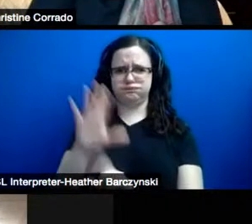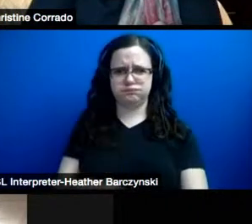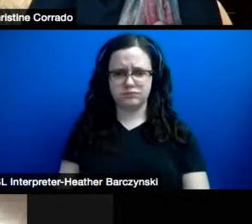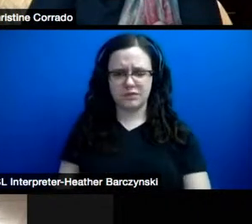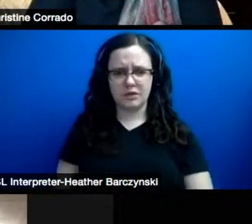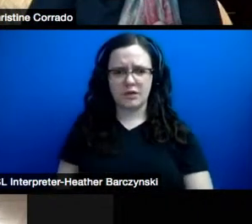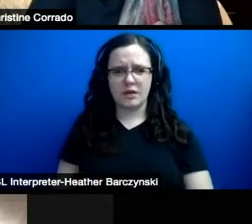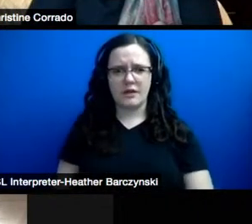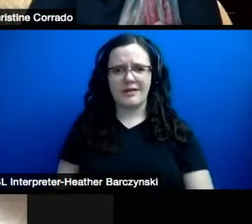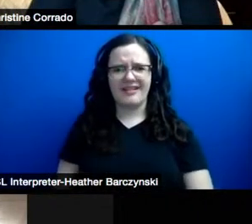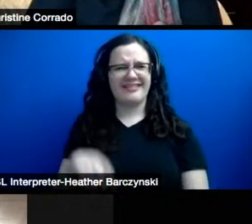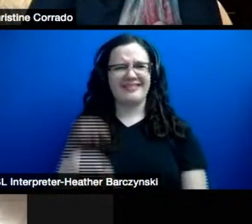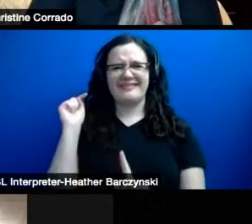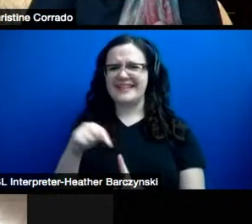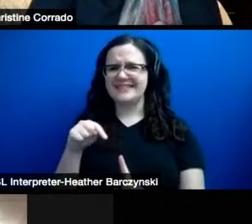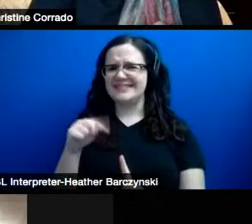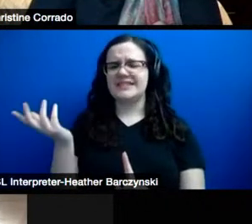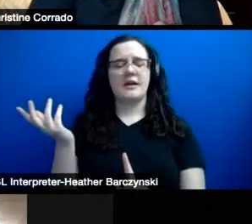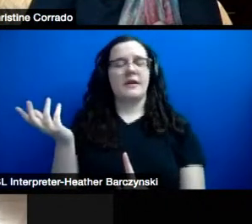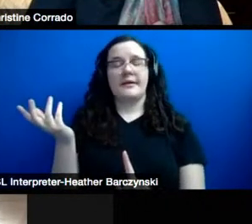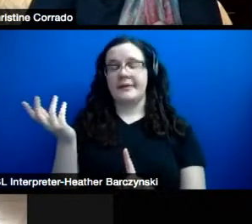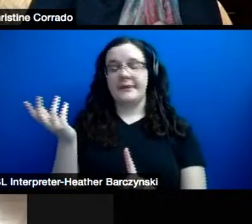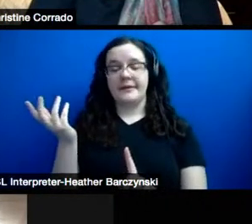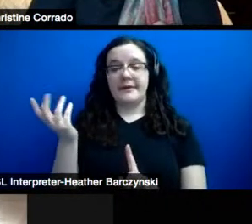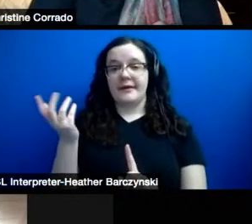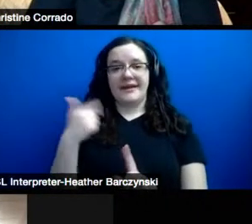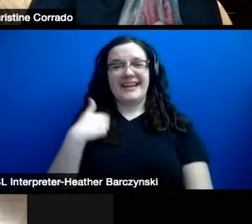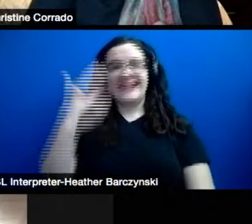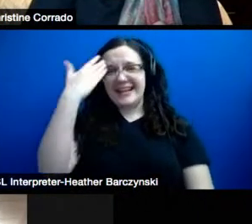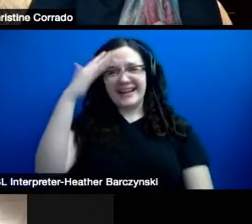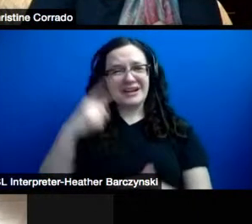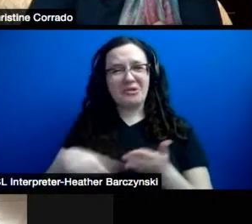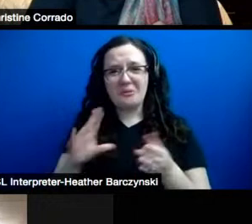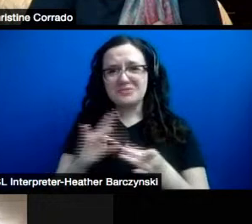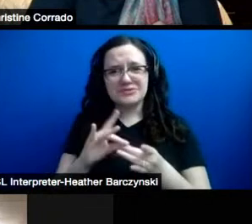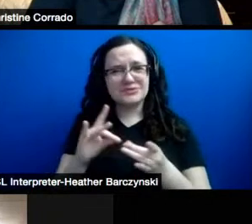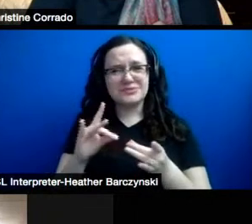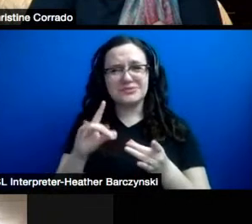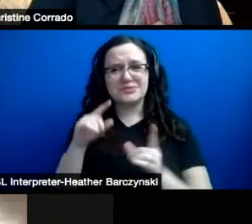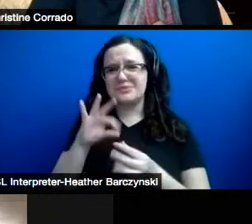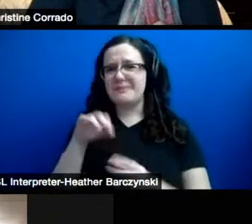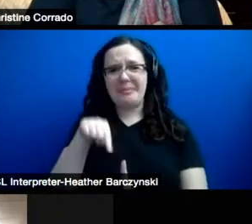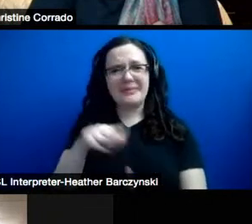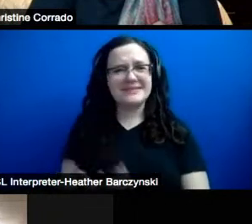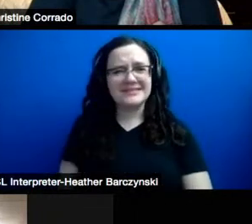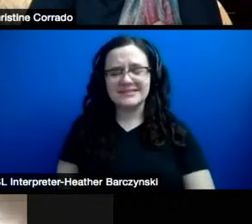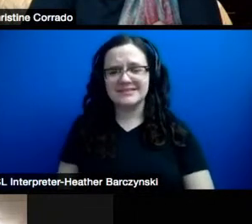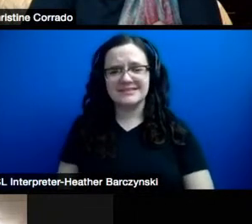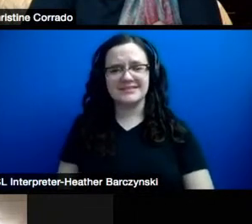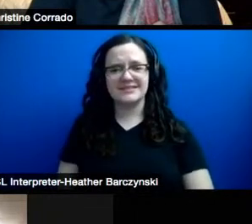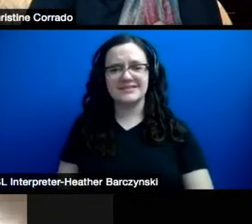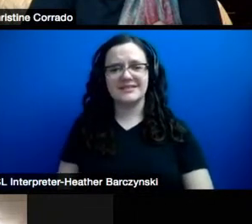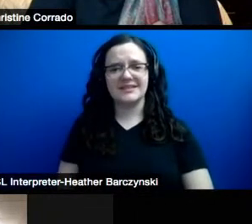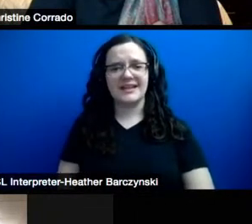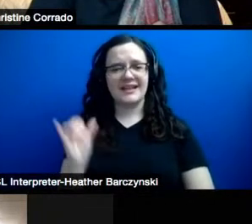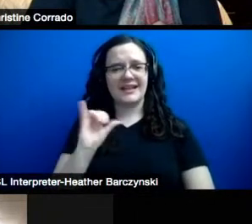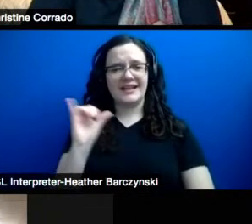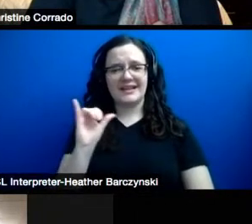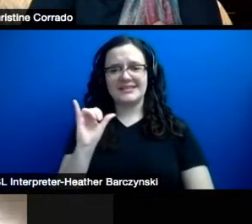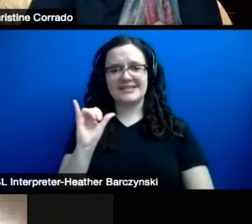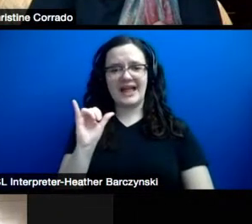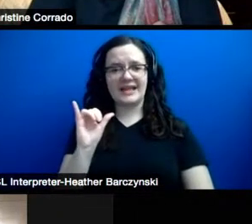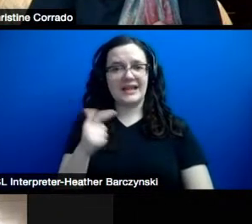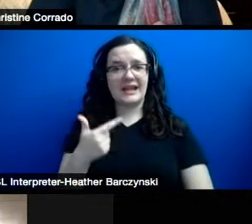is beyond, I don't even know what to say about it really. You know, it's like gaslighting